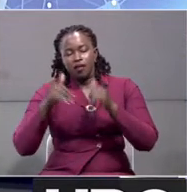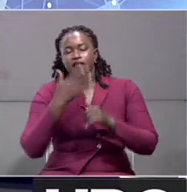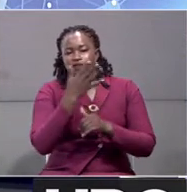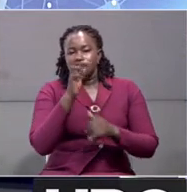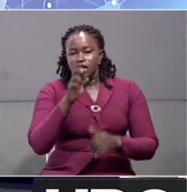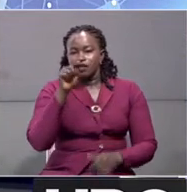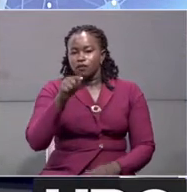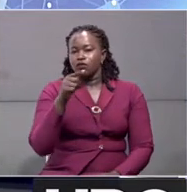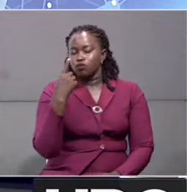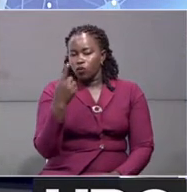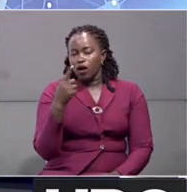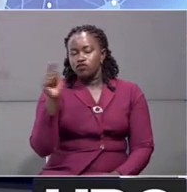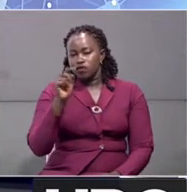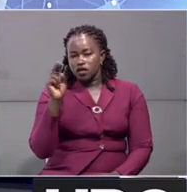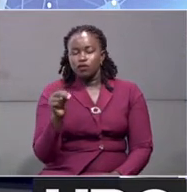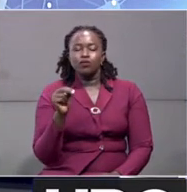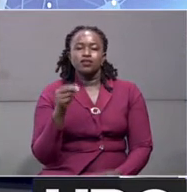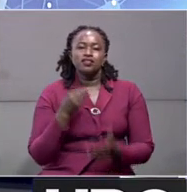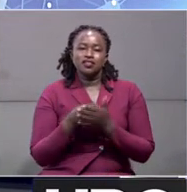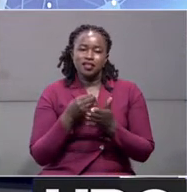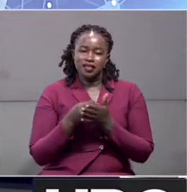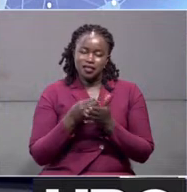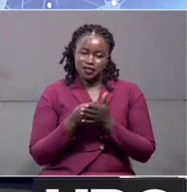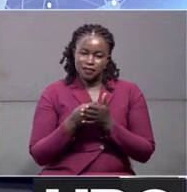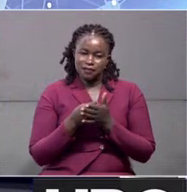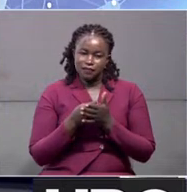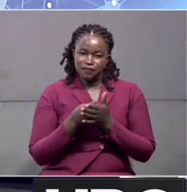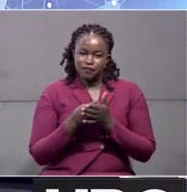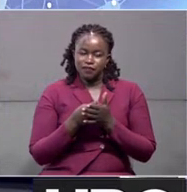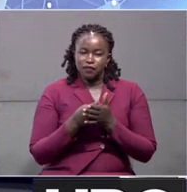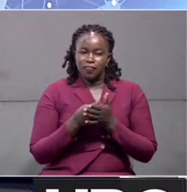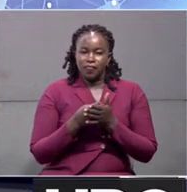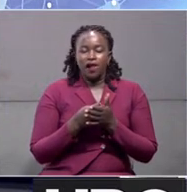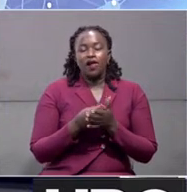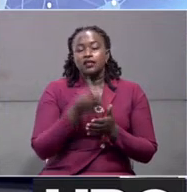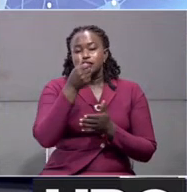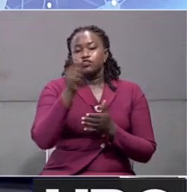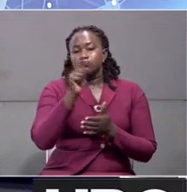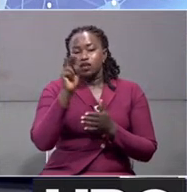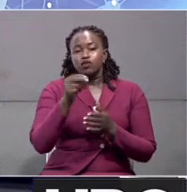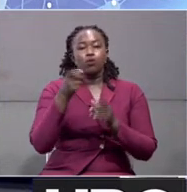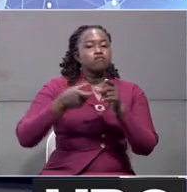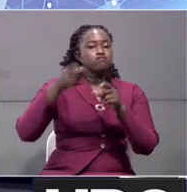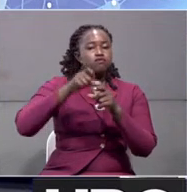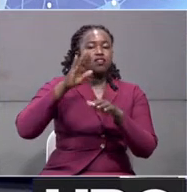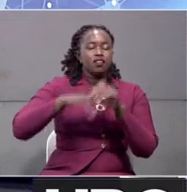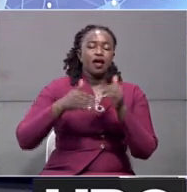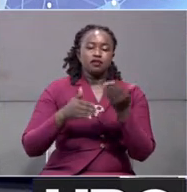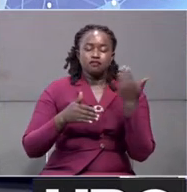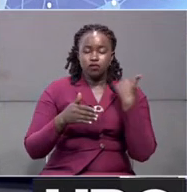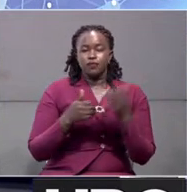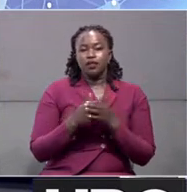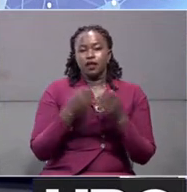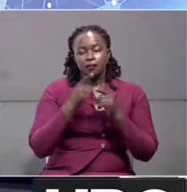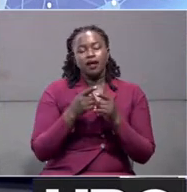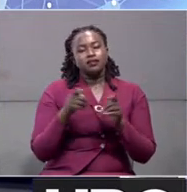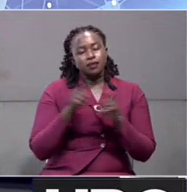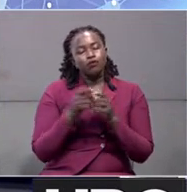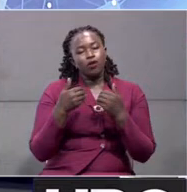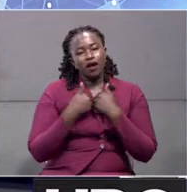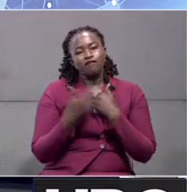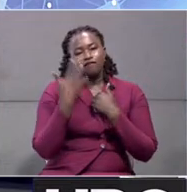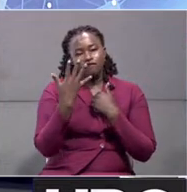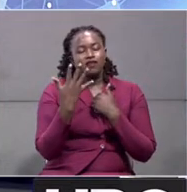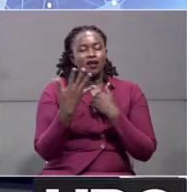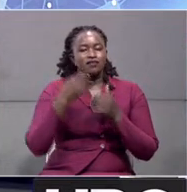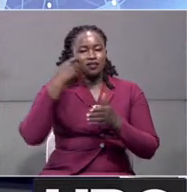58.1 trillion shillings. That's a lot of money. More, 6 trillion more than the last one. Exactly. But also we have 5 new taxes. So generally, how much